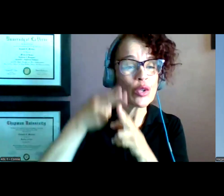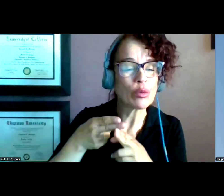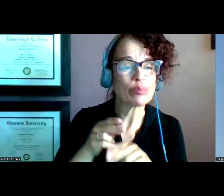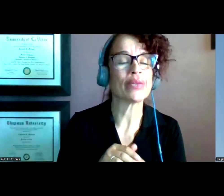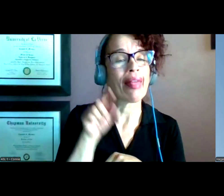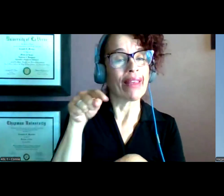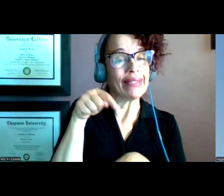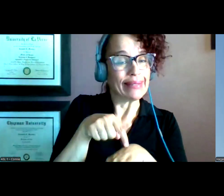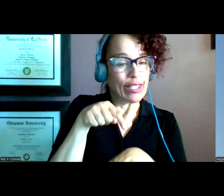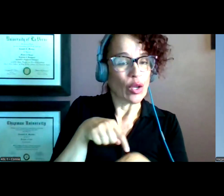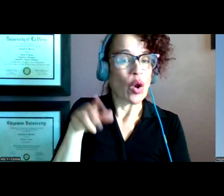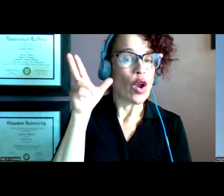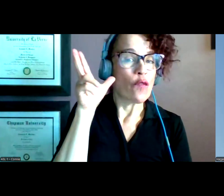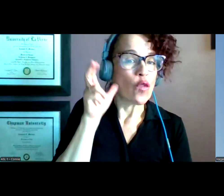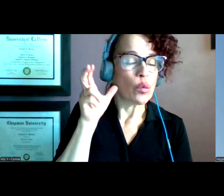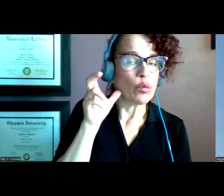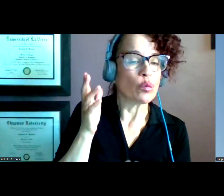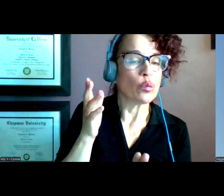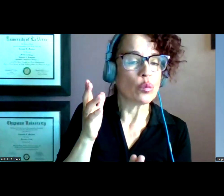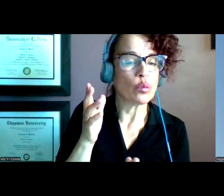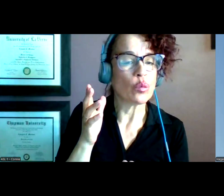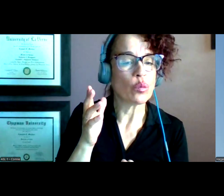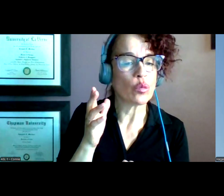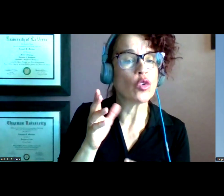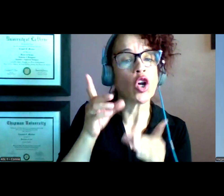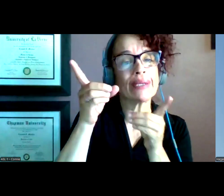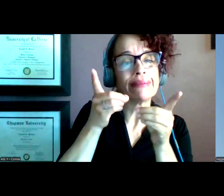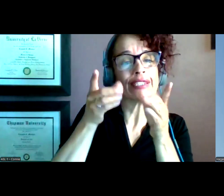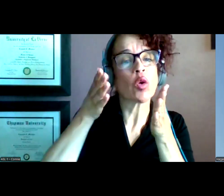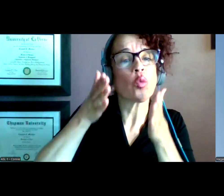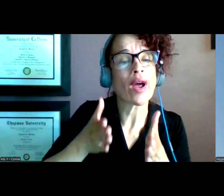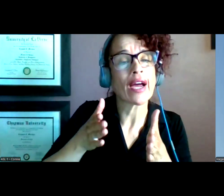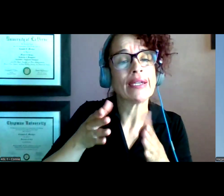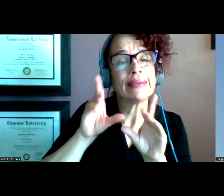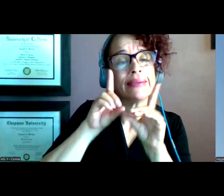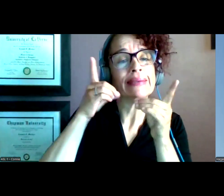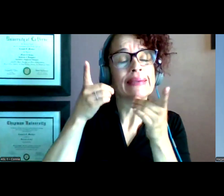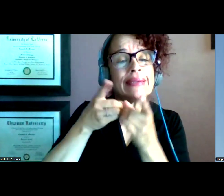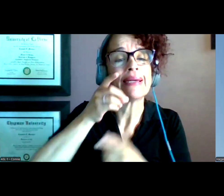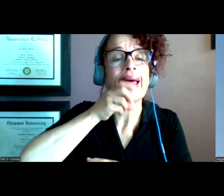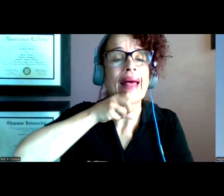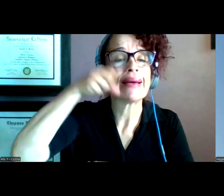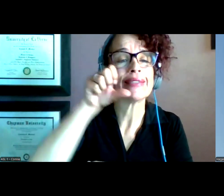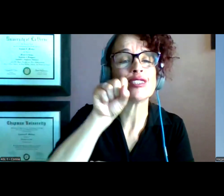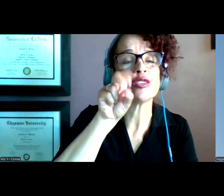at this time, we're going to hear from the Director of the Department of Aging, Susan.